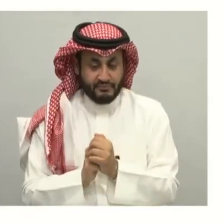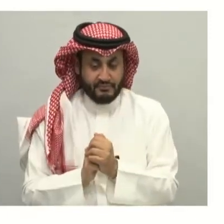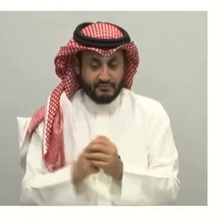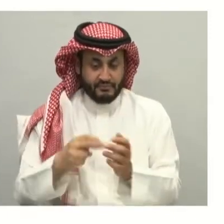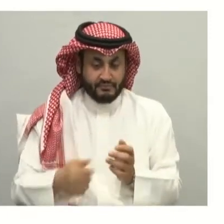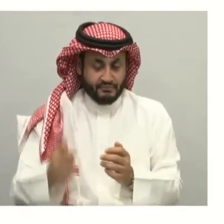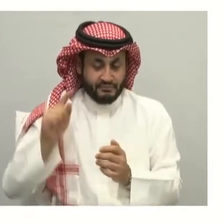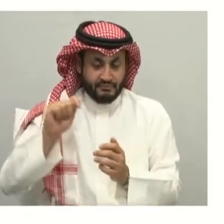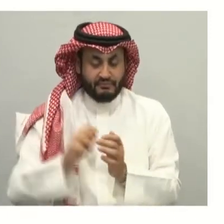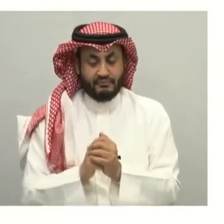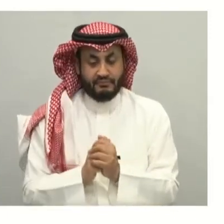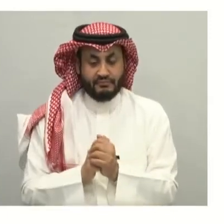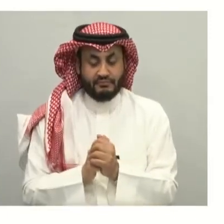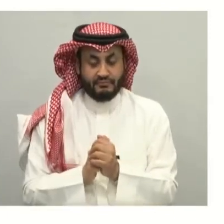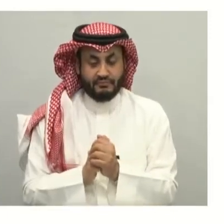Hat.